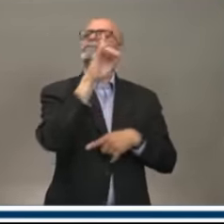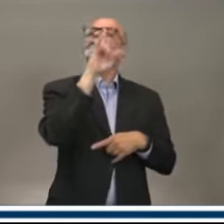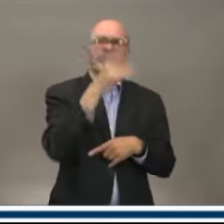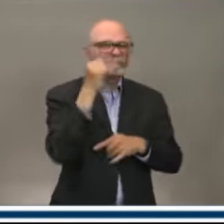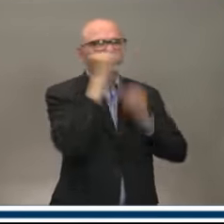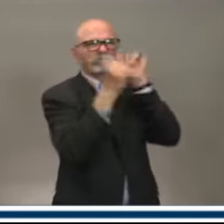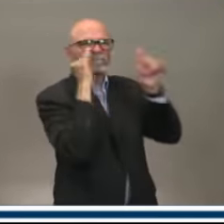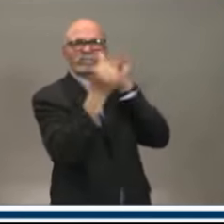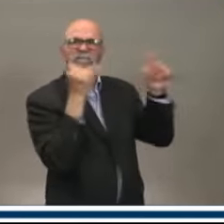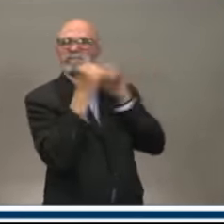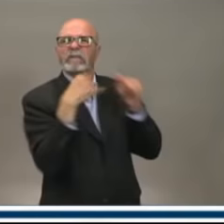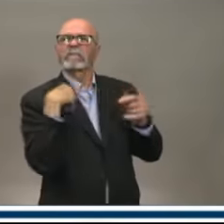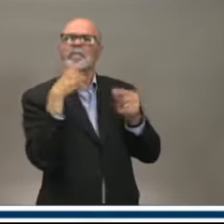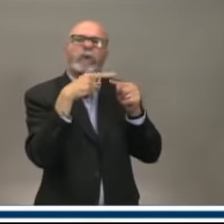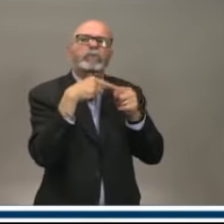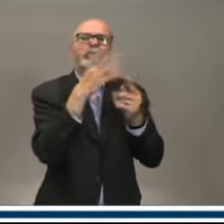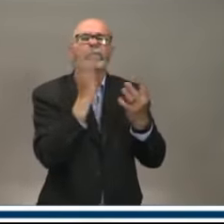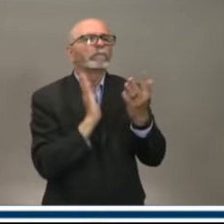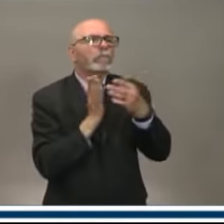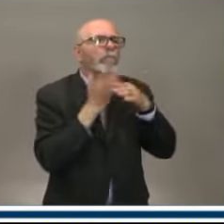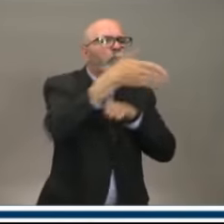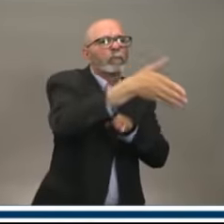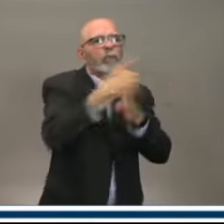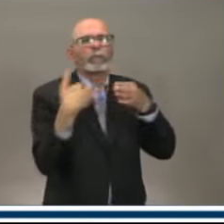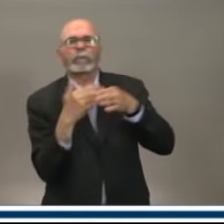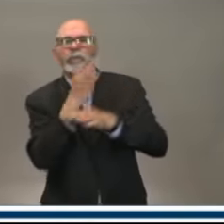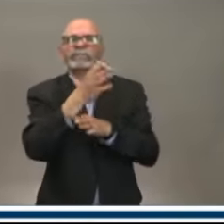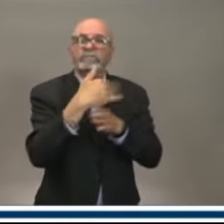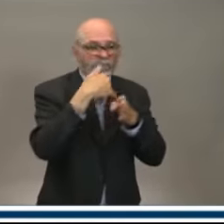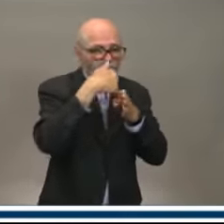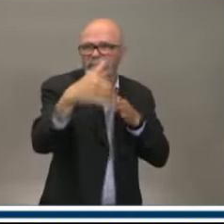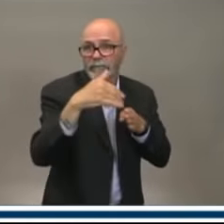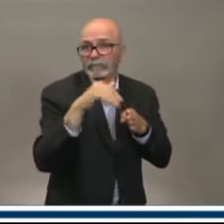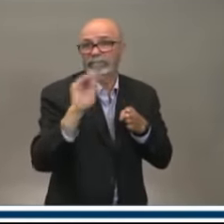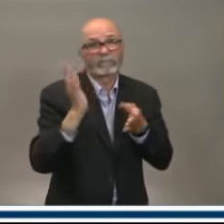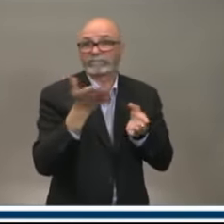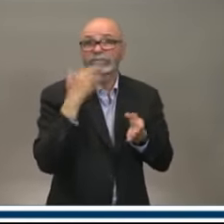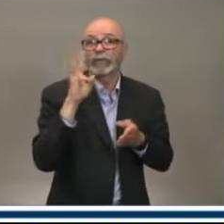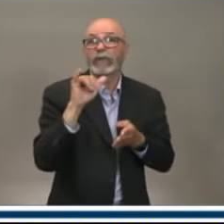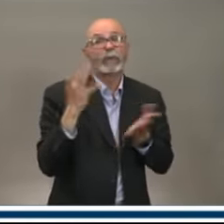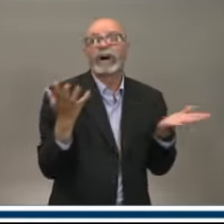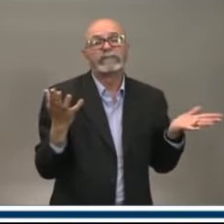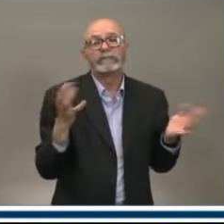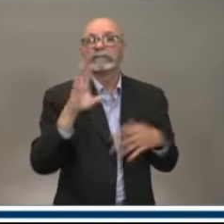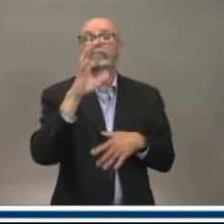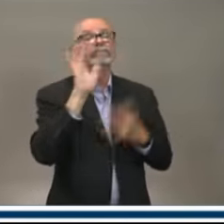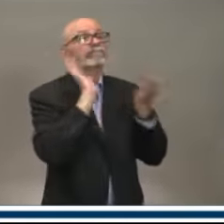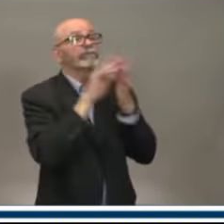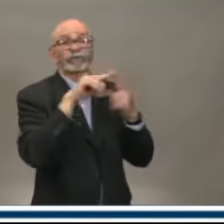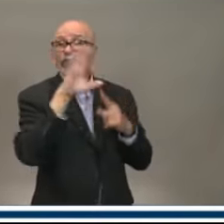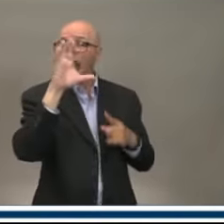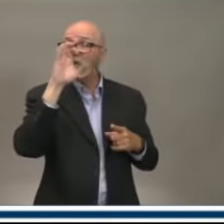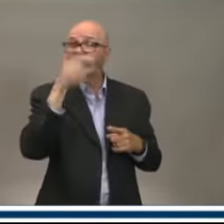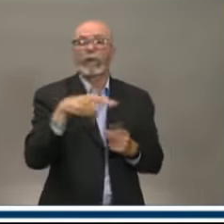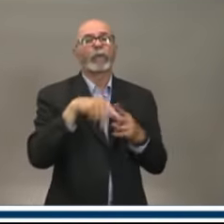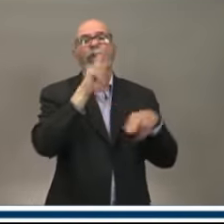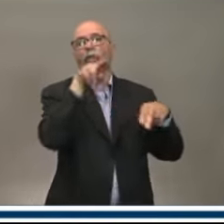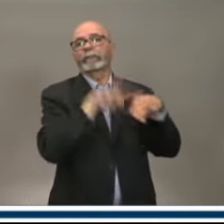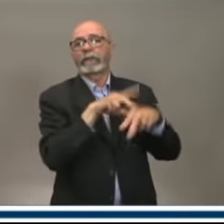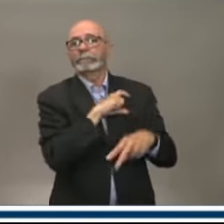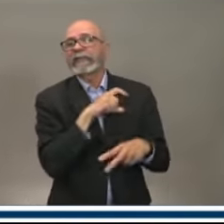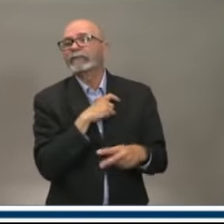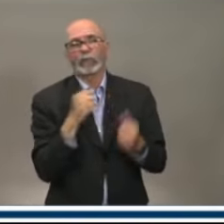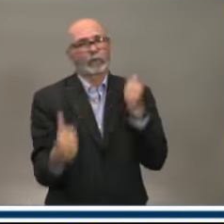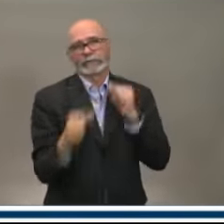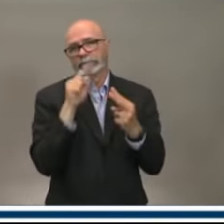than passing it on to municipal police or RCMP? Well, there are people coming back and forth. I don't want you to leave. There's workers who are coming who live in New Brunswick who come to